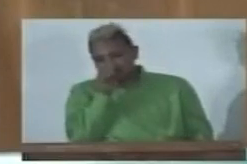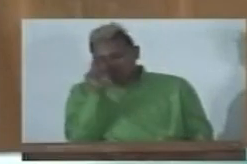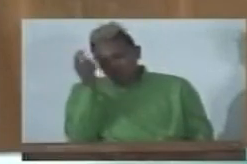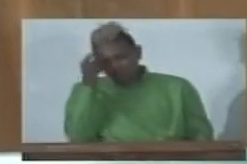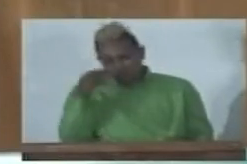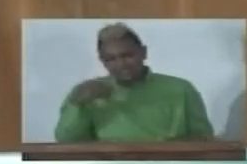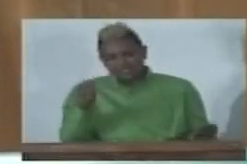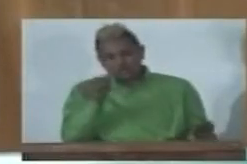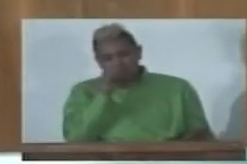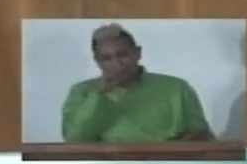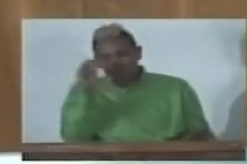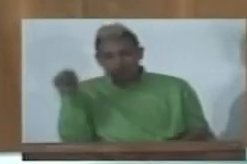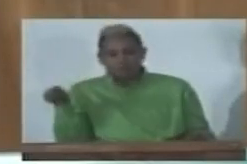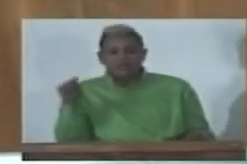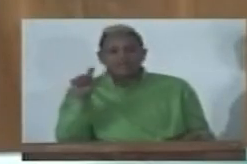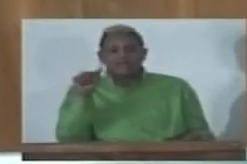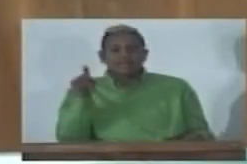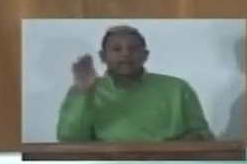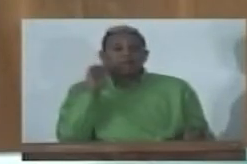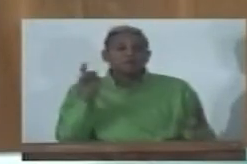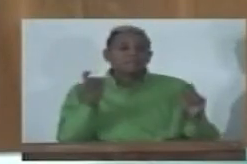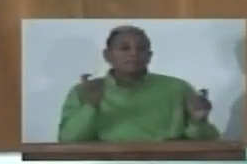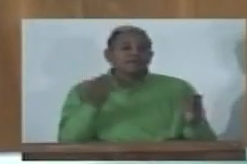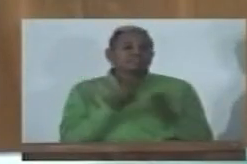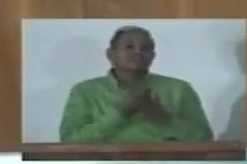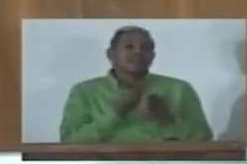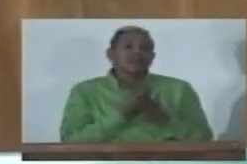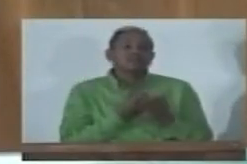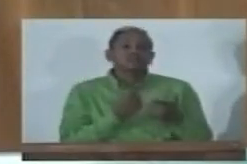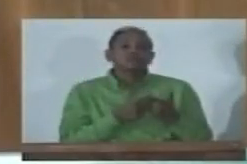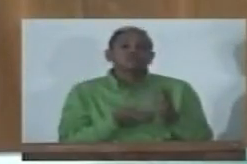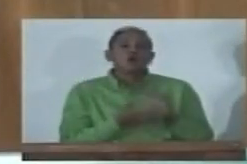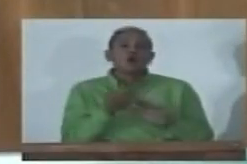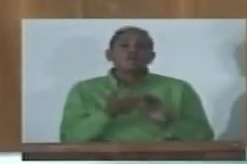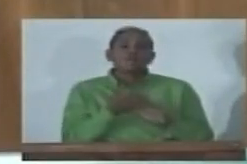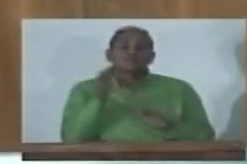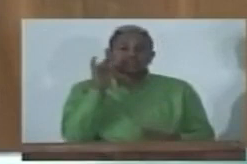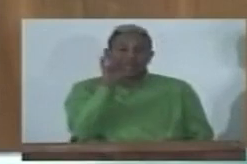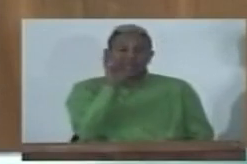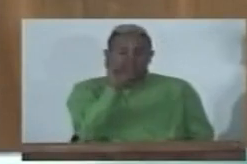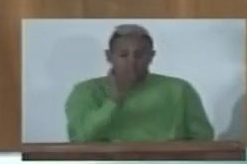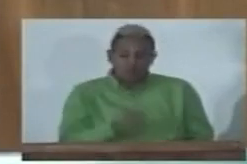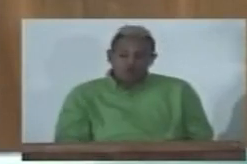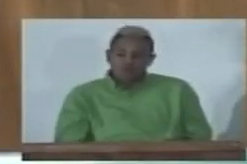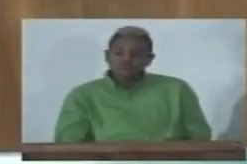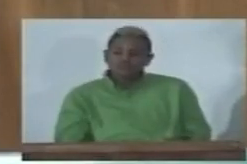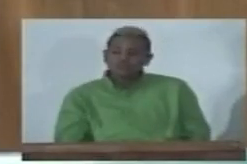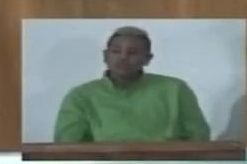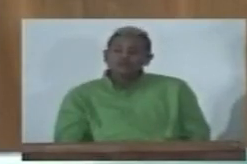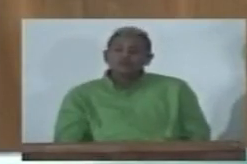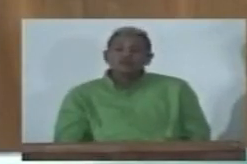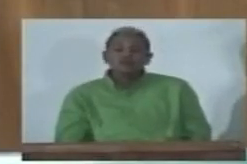managing, financing, and operating the airport. And I